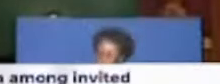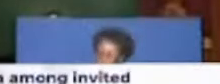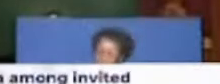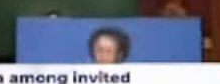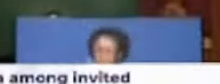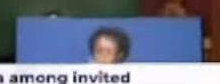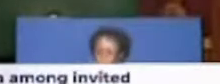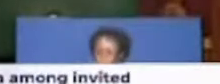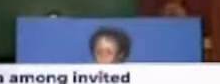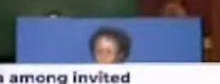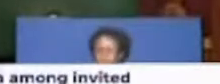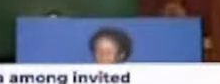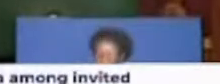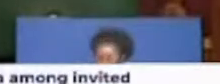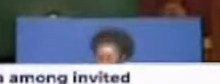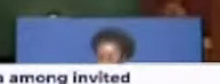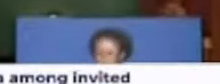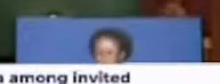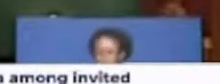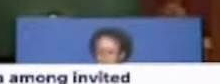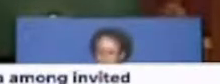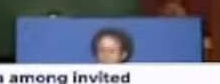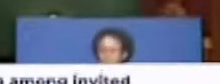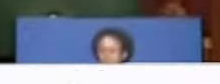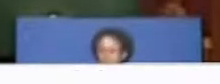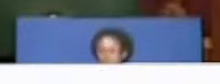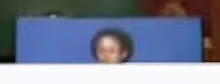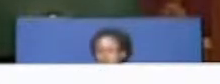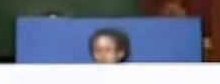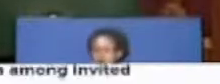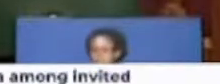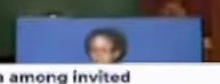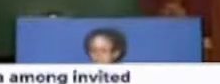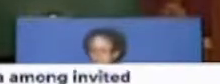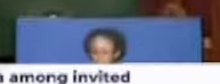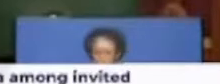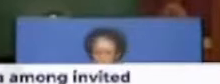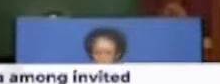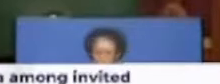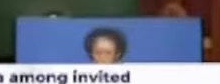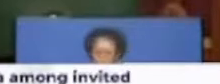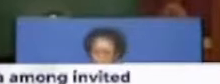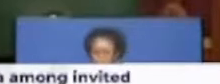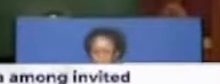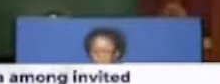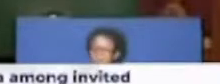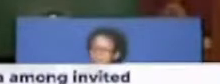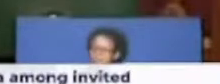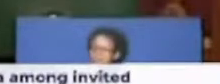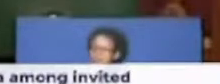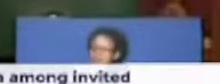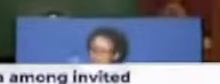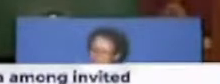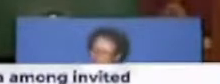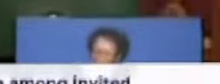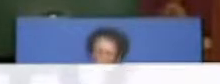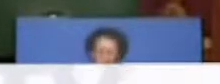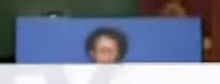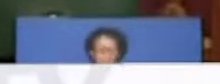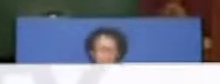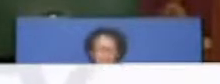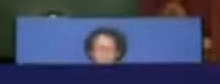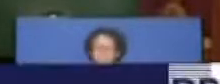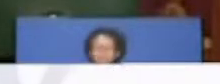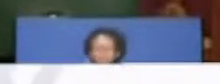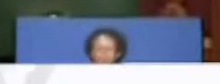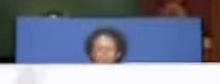responsibly. Where others were reluctant, Kenyans gladly sacrificed for the good of the whole. For